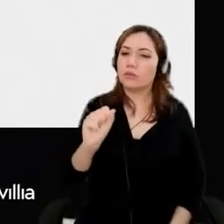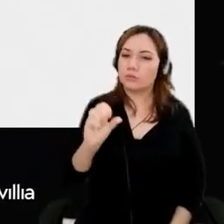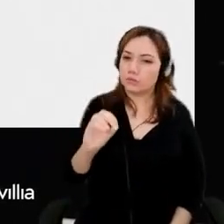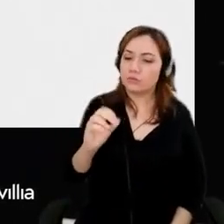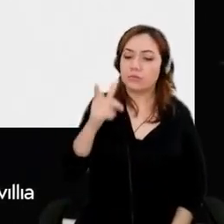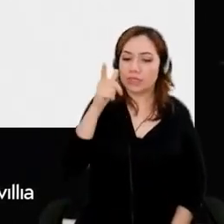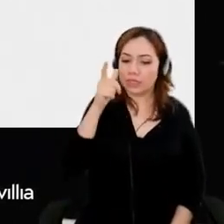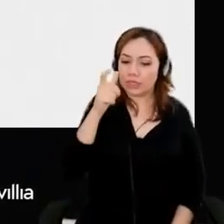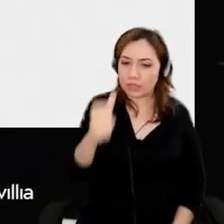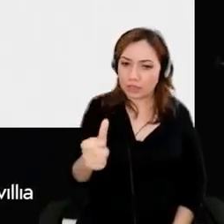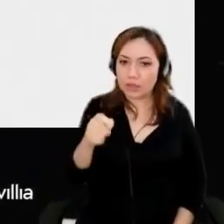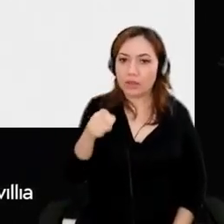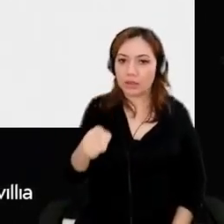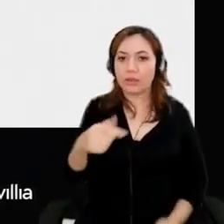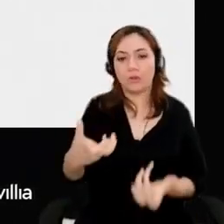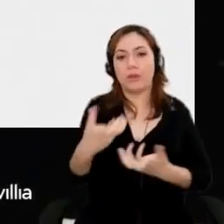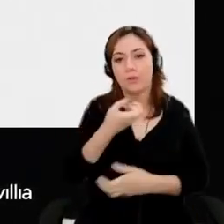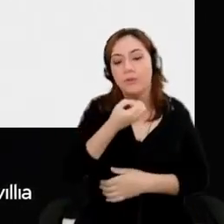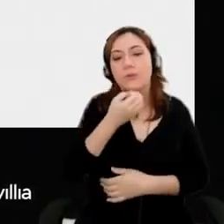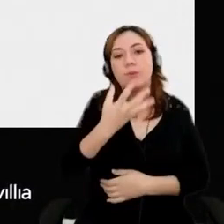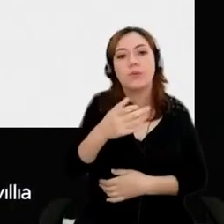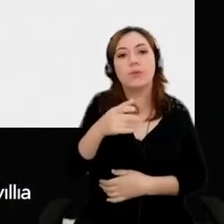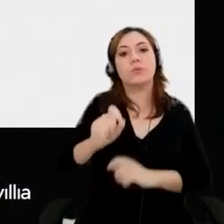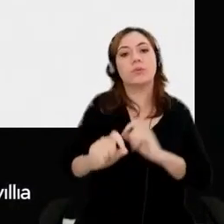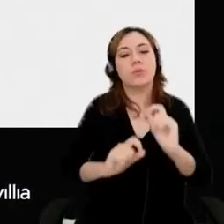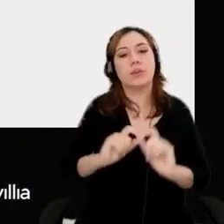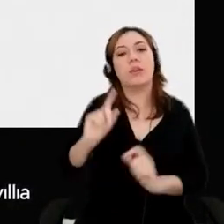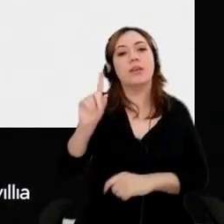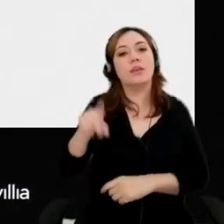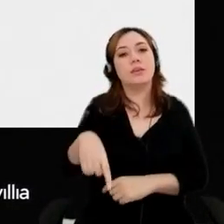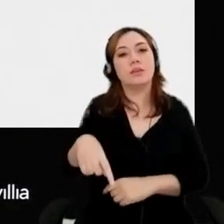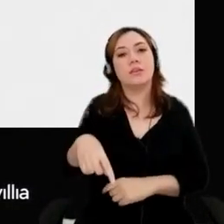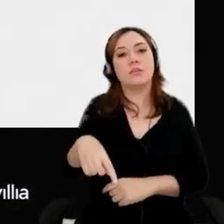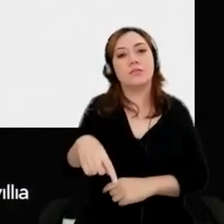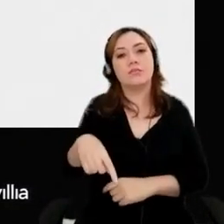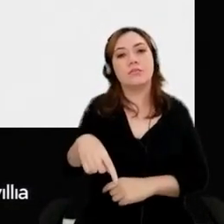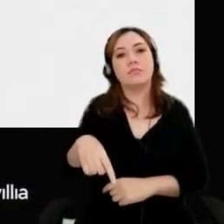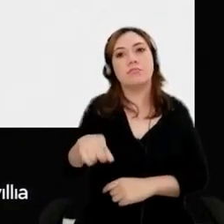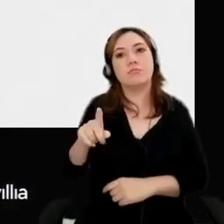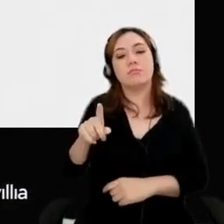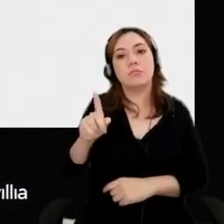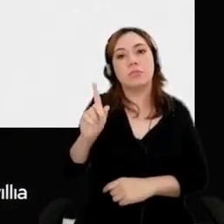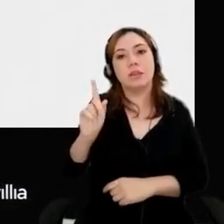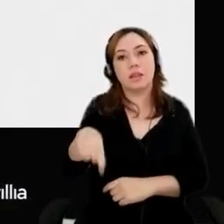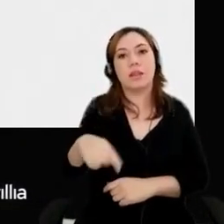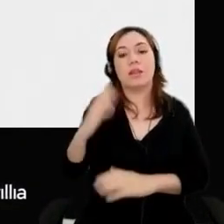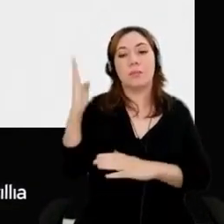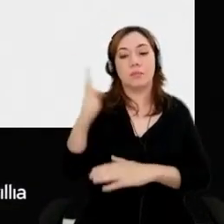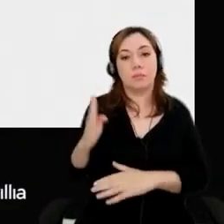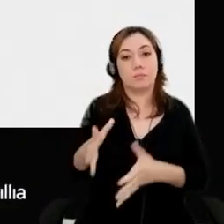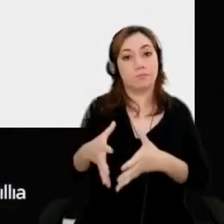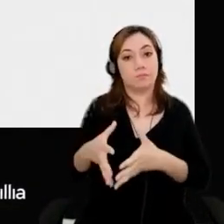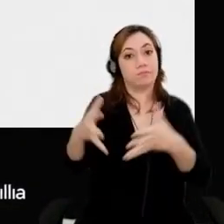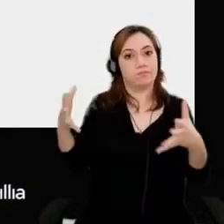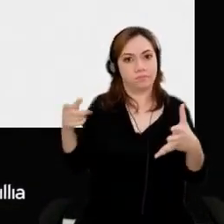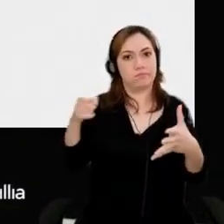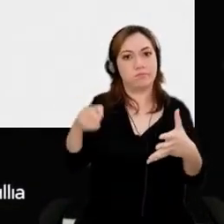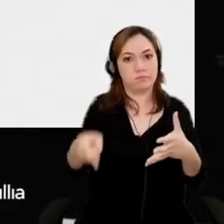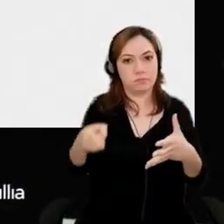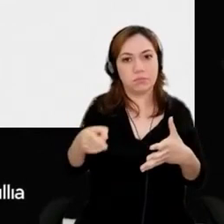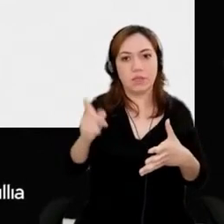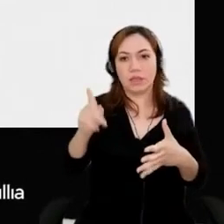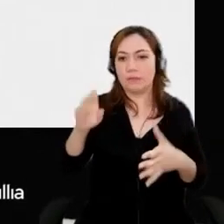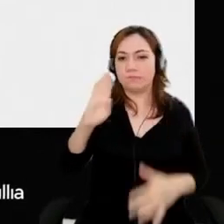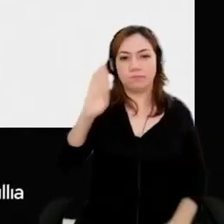talk about it, is from a very big Brazilian operator, a Brazilian carrier, one of the top 10 carriers in the